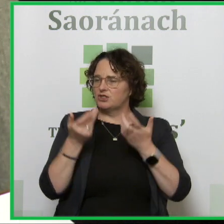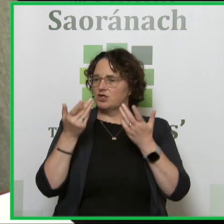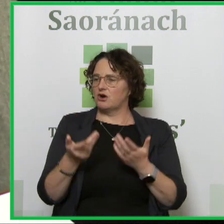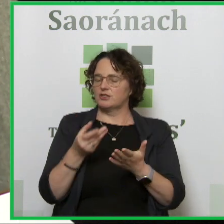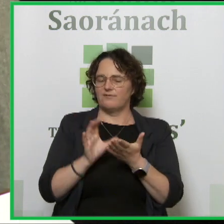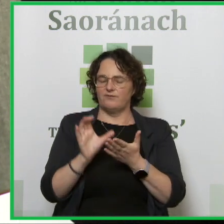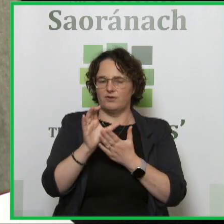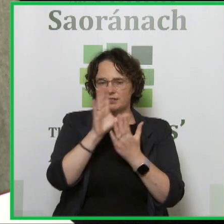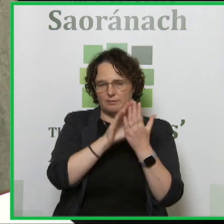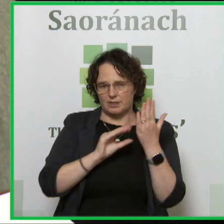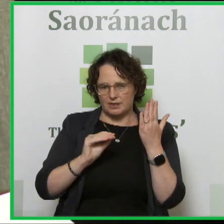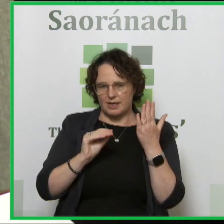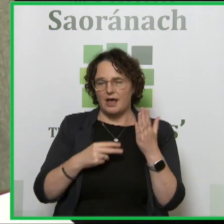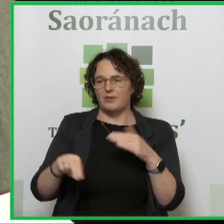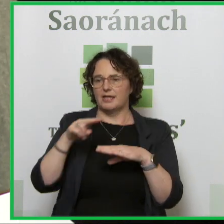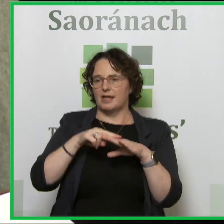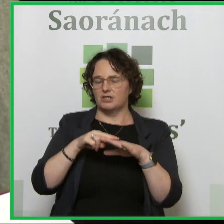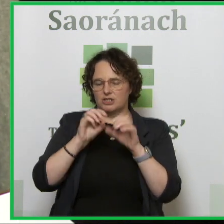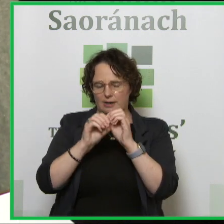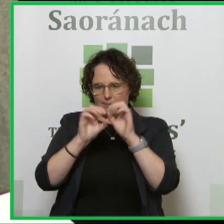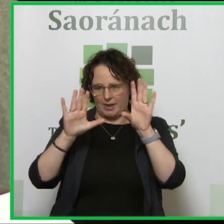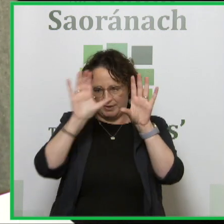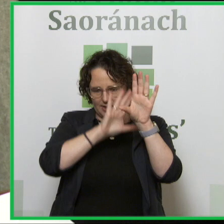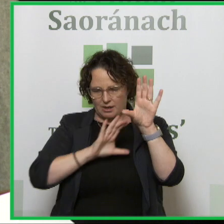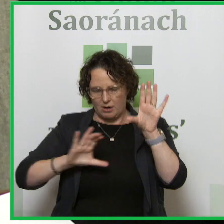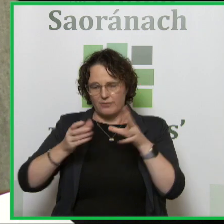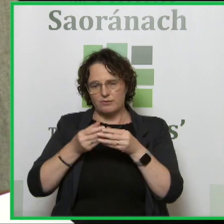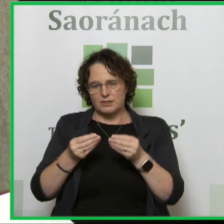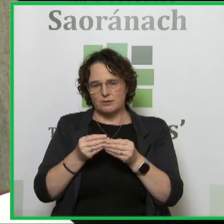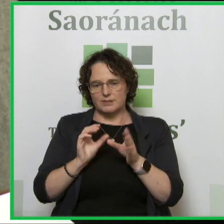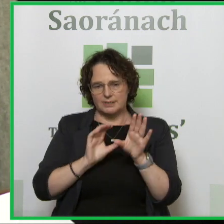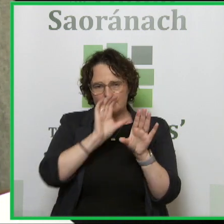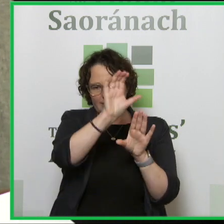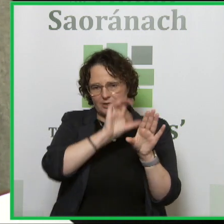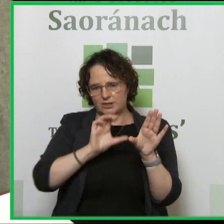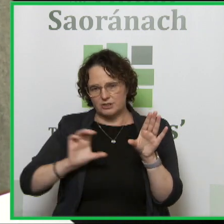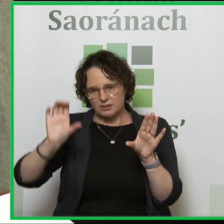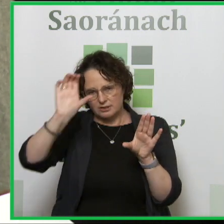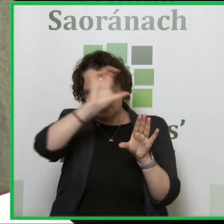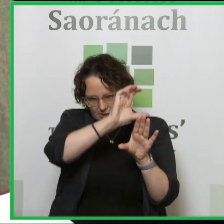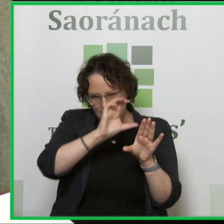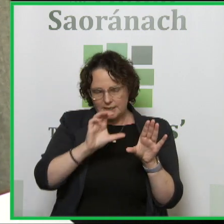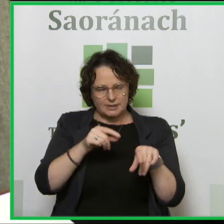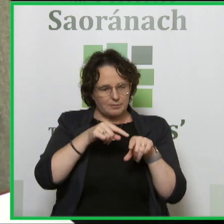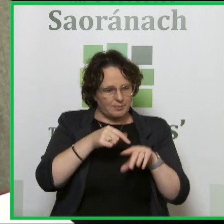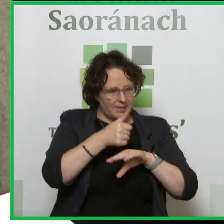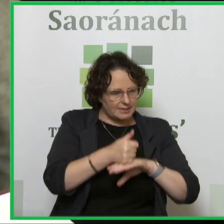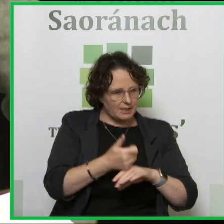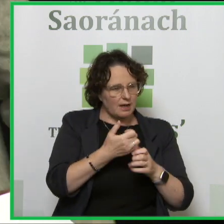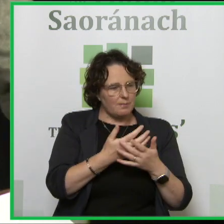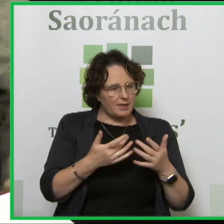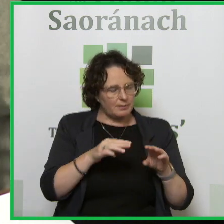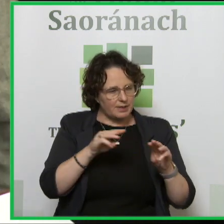A national mapping of the staffing skill mix and resource allocation of all services onto population need, population